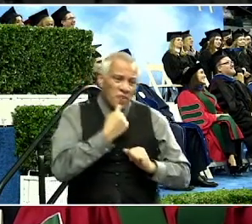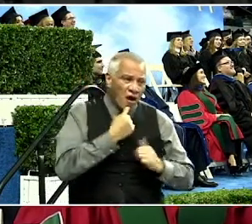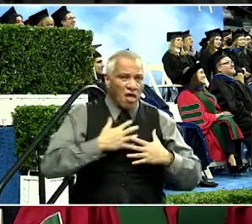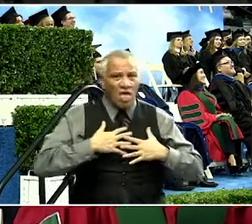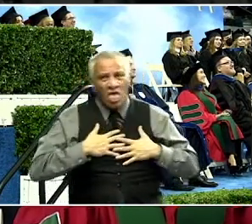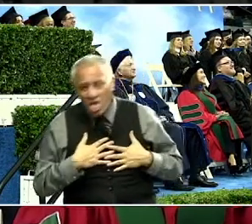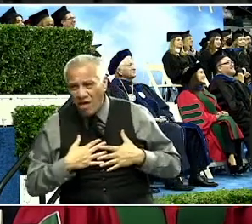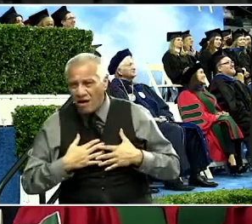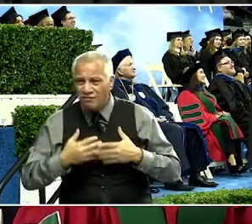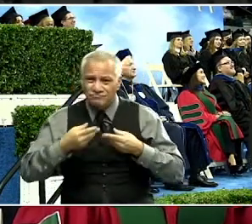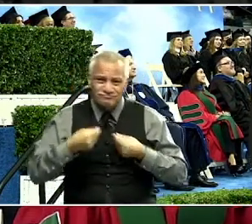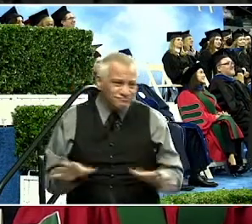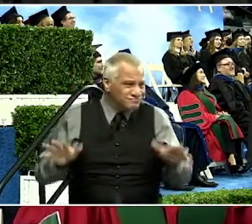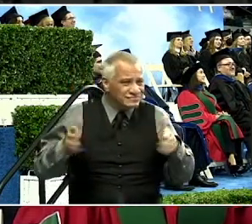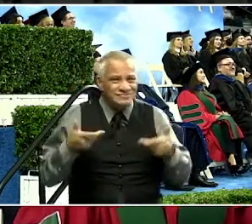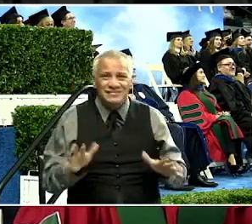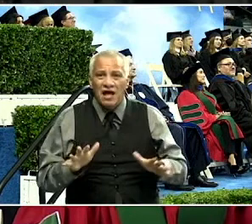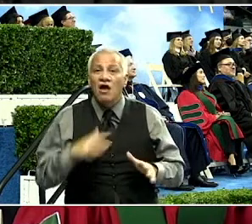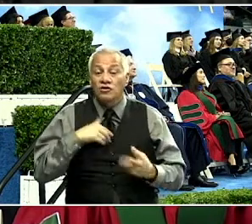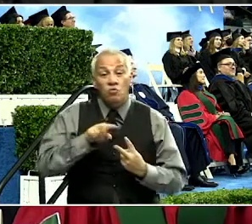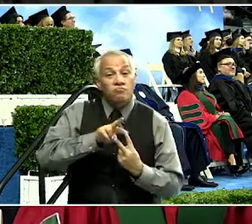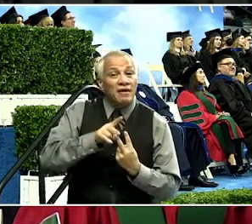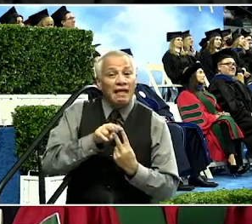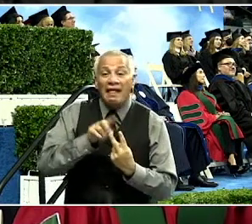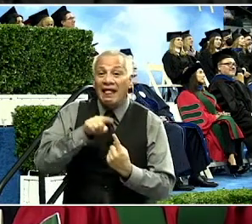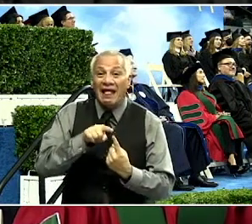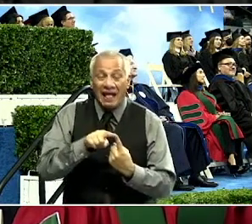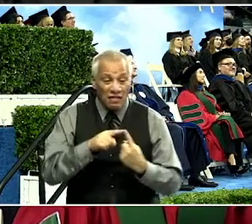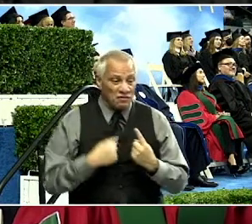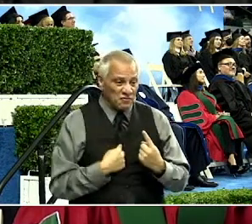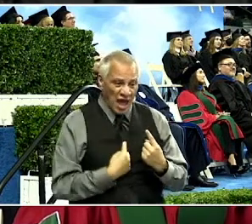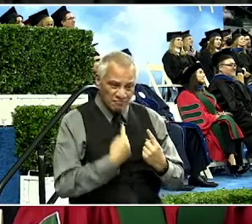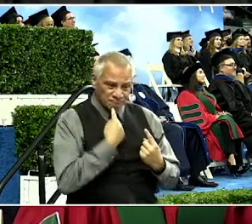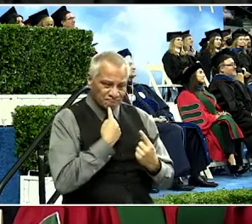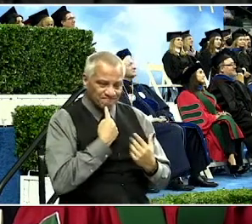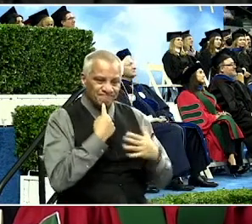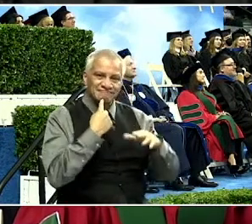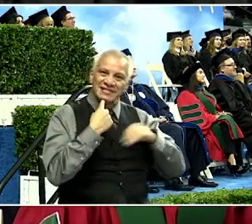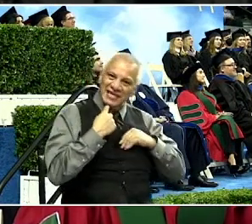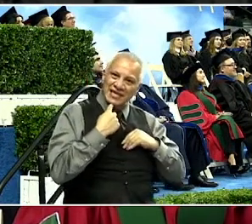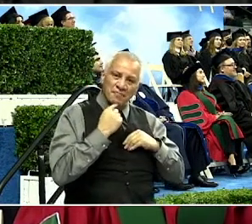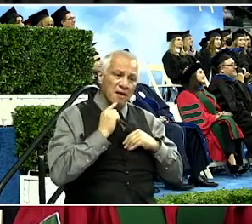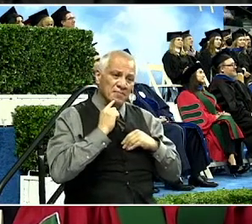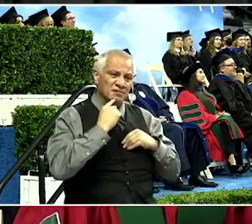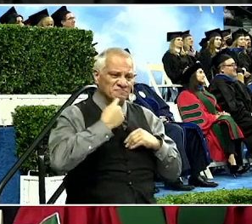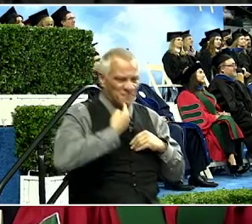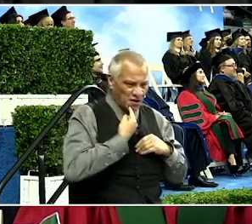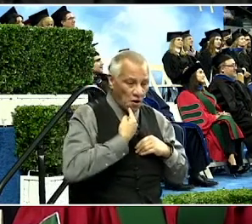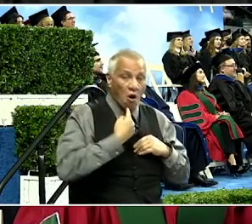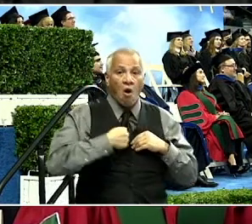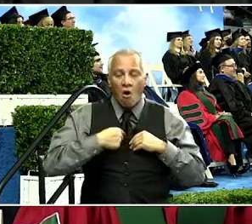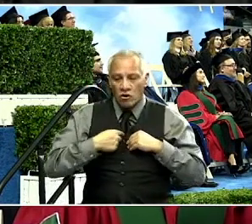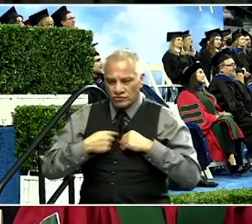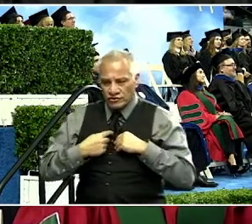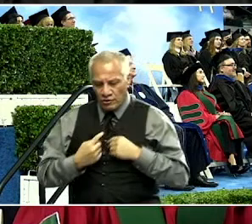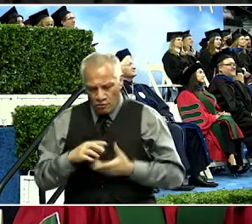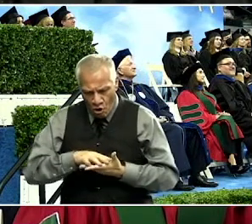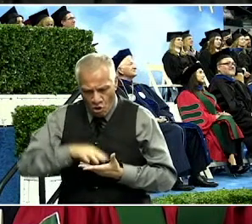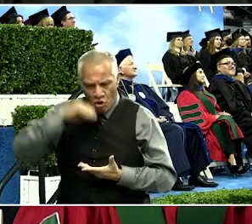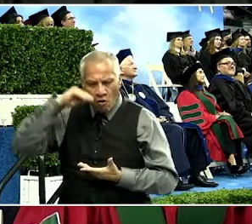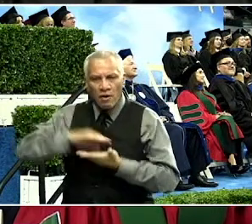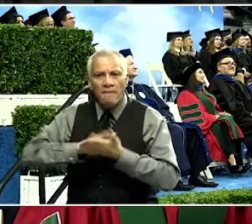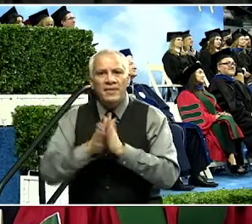you will be left with two options: to hold on to it and become bitter, or to grow from it and become better,